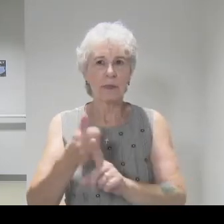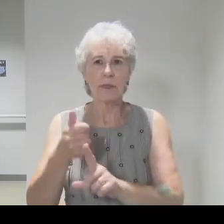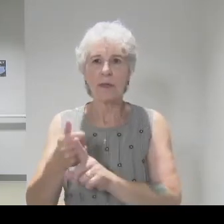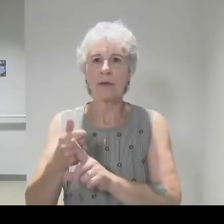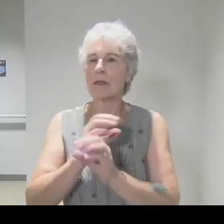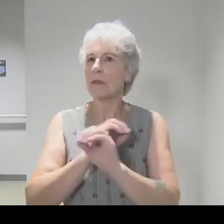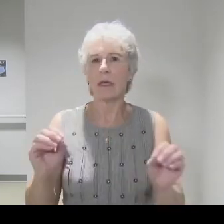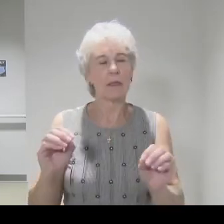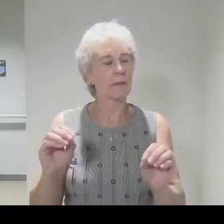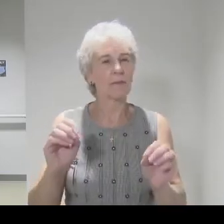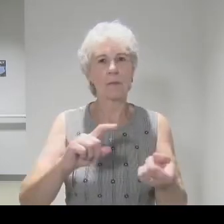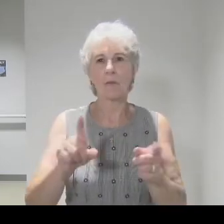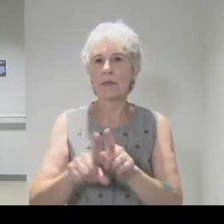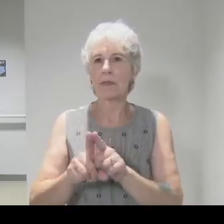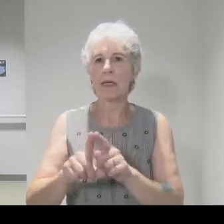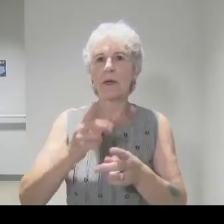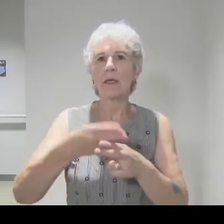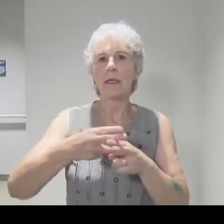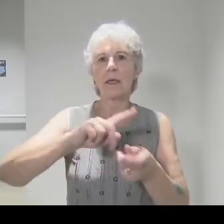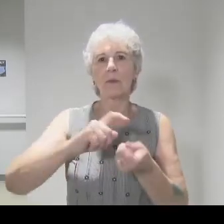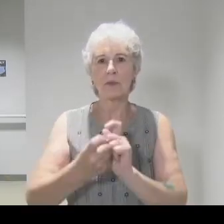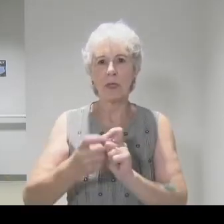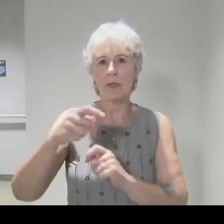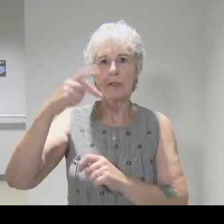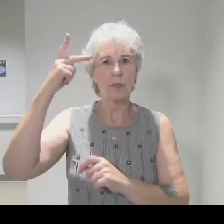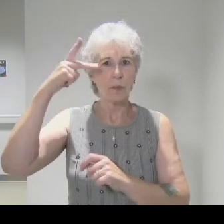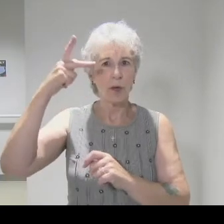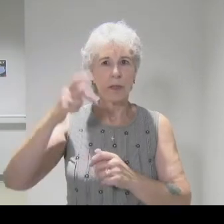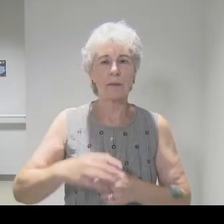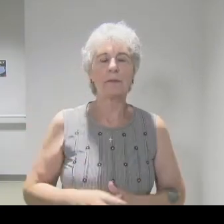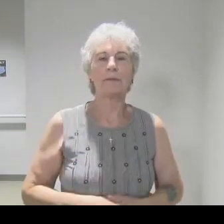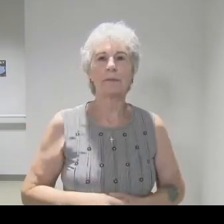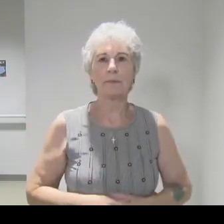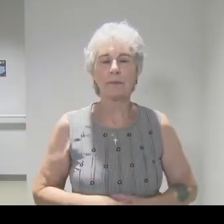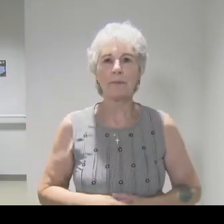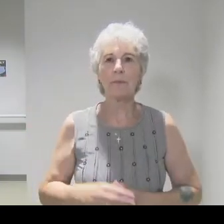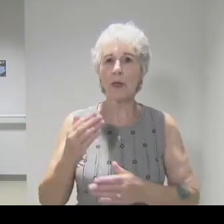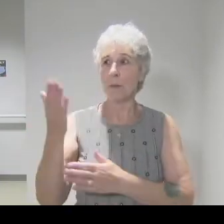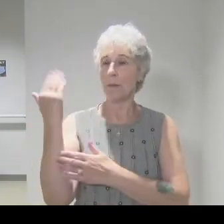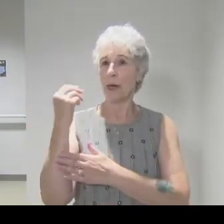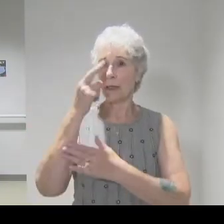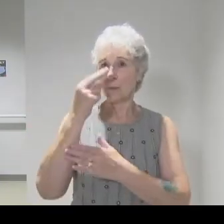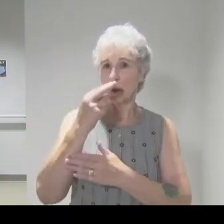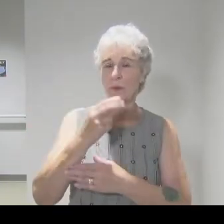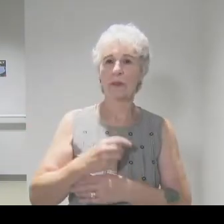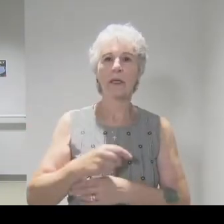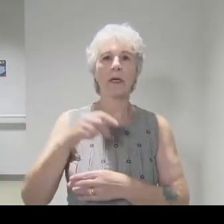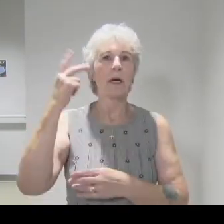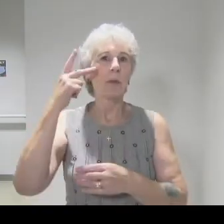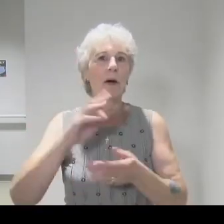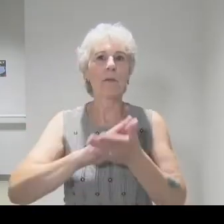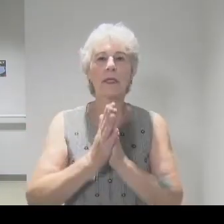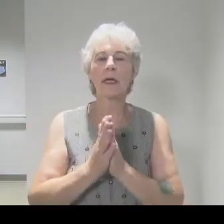was ever the same, and his name was changed to Paul. Now, back in Romans, it says Paul became